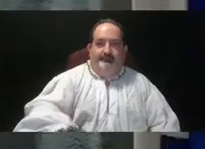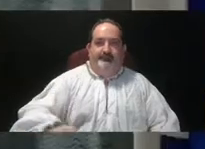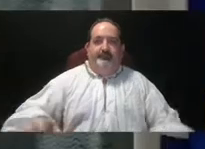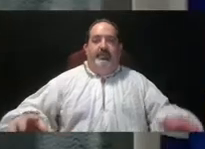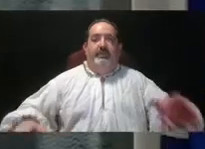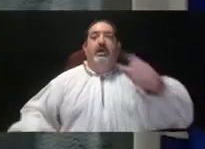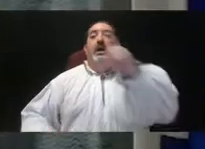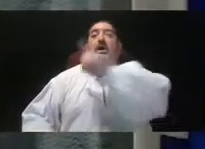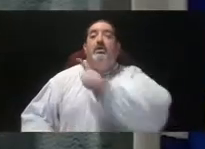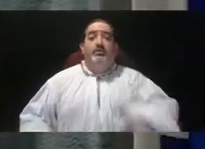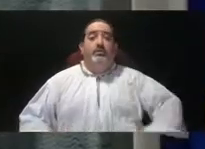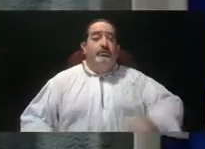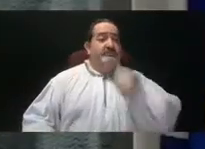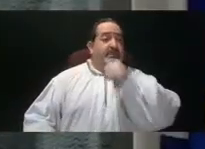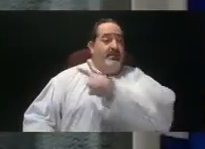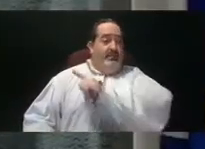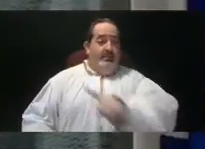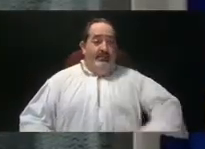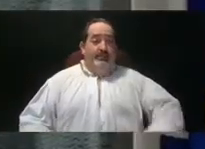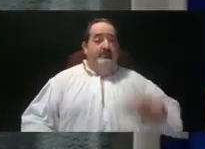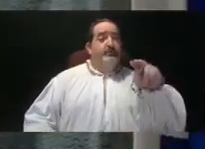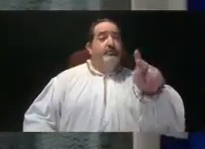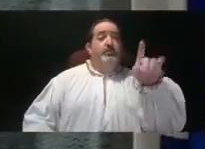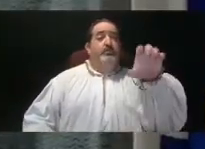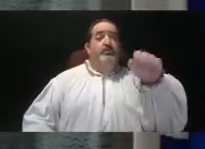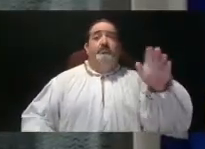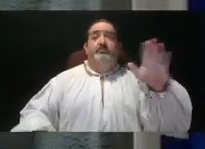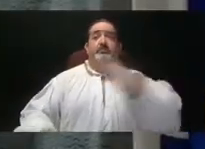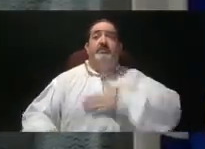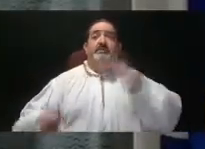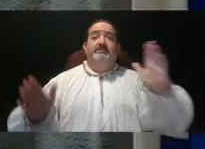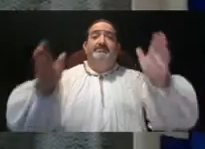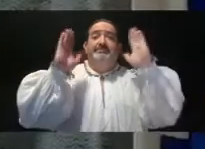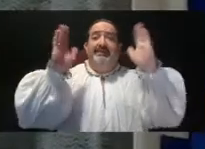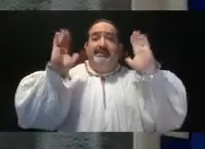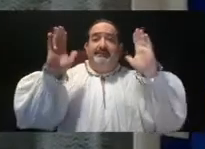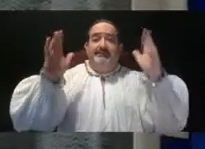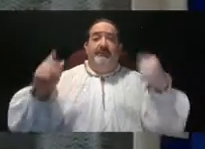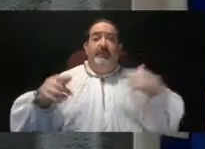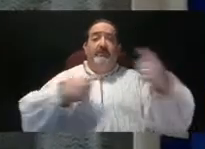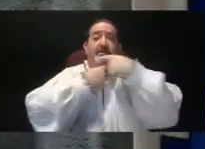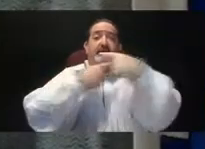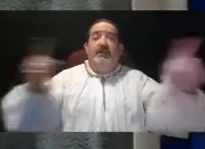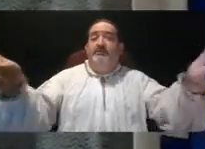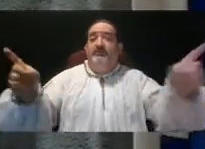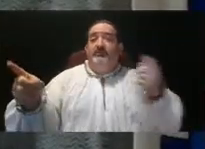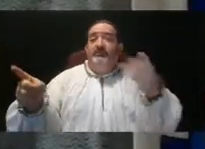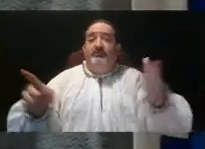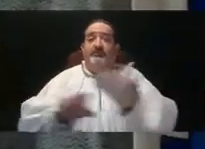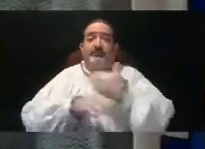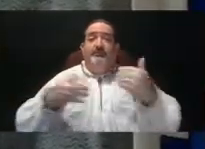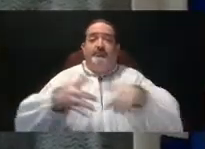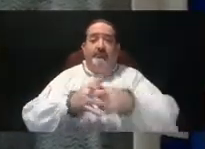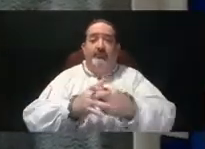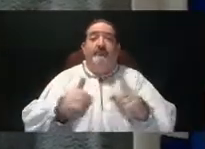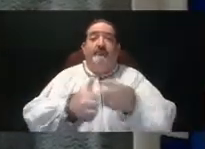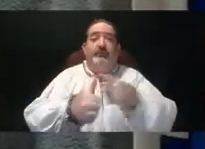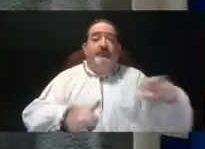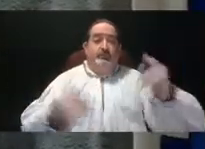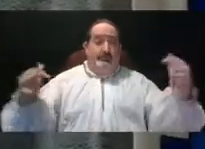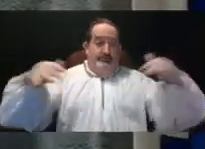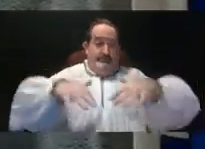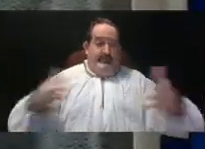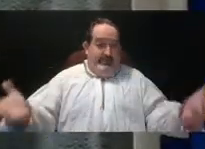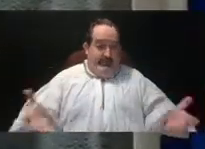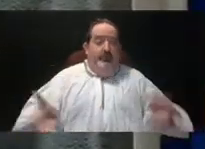Lords, ladies, and nobles, pray all attend. We have a few announcements to make before getting started. First, by attending,